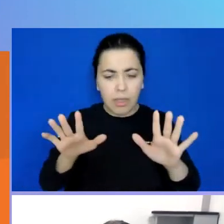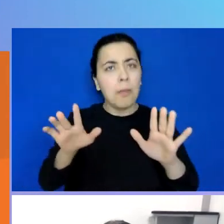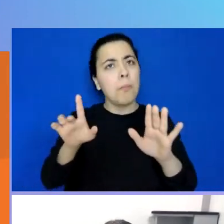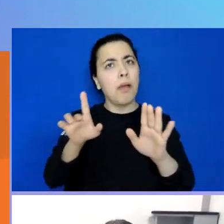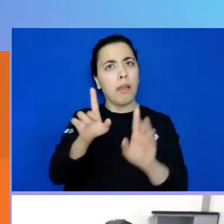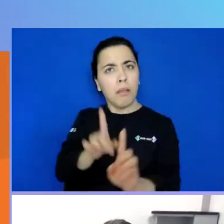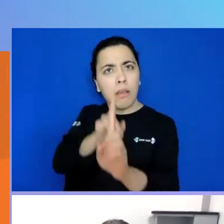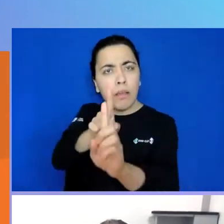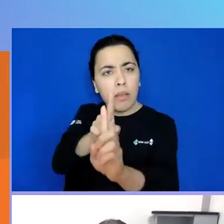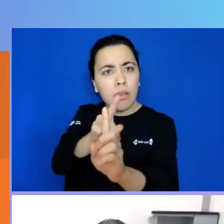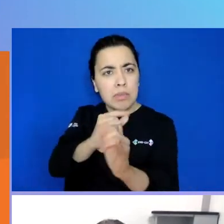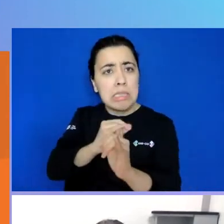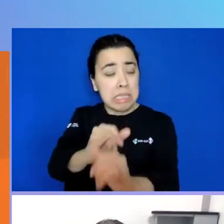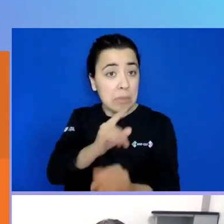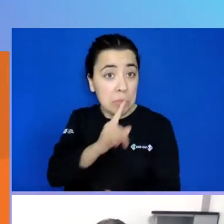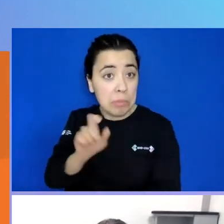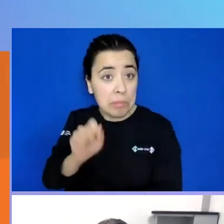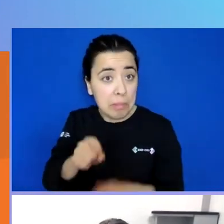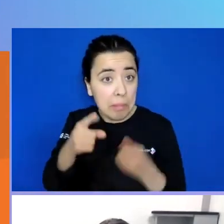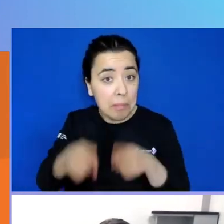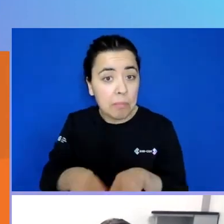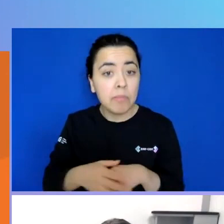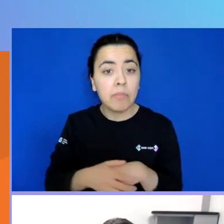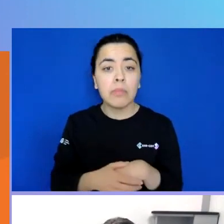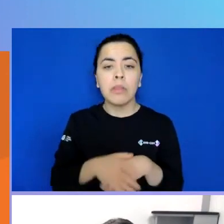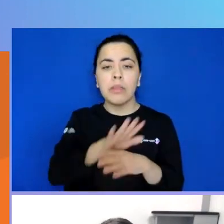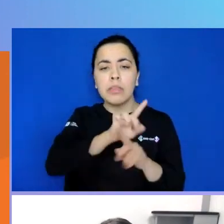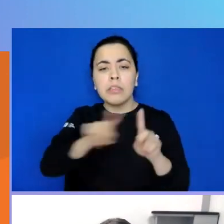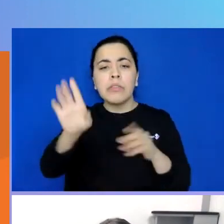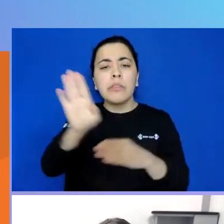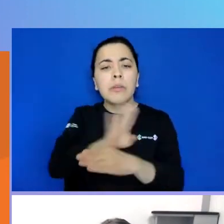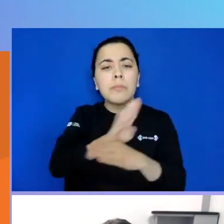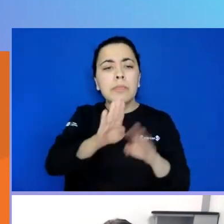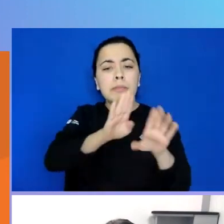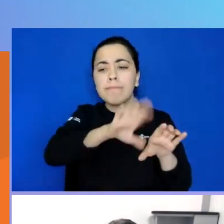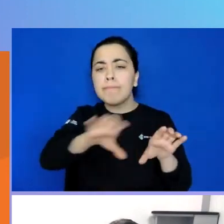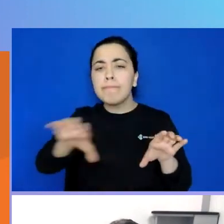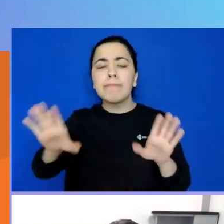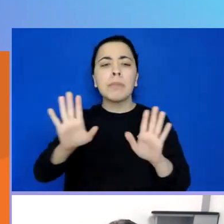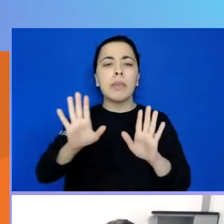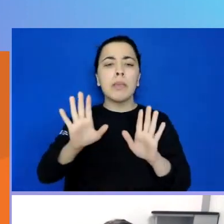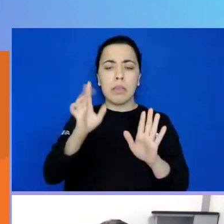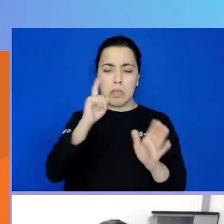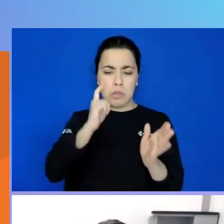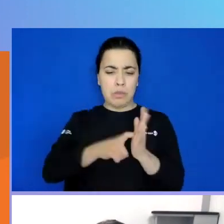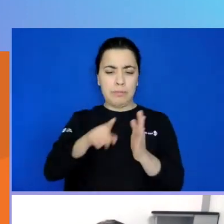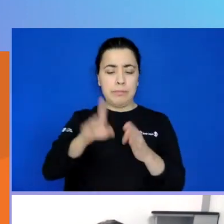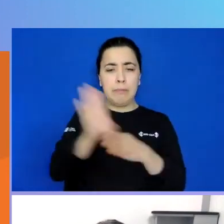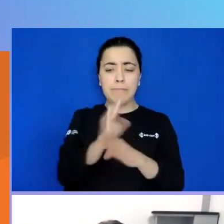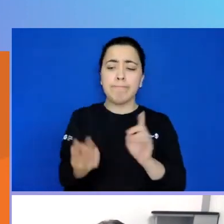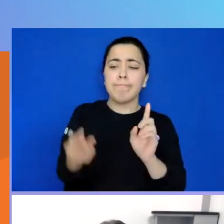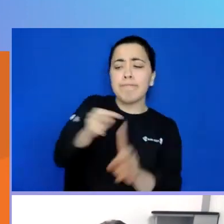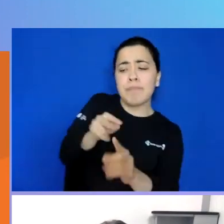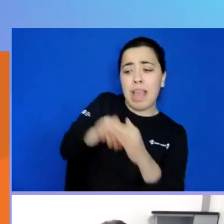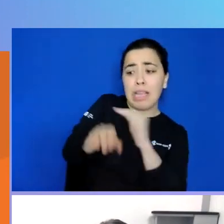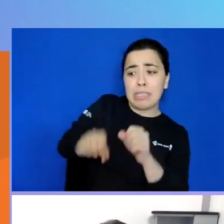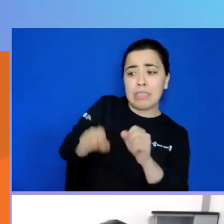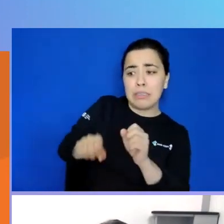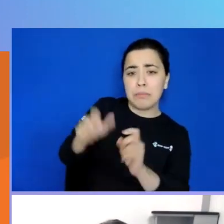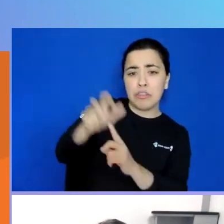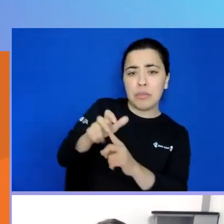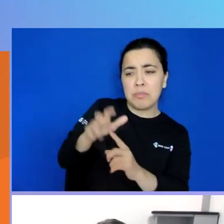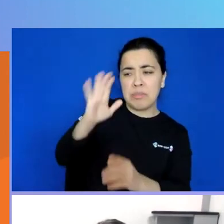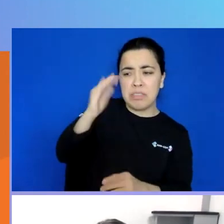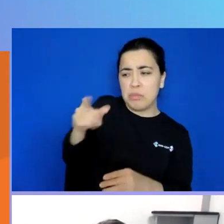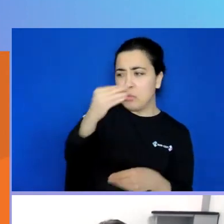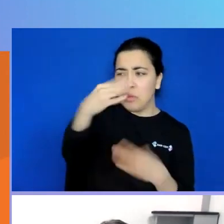In places across different businesses, I've seen that the business side of things can perceive accessibility champions as a little fluffy, not caring